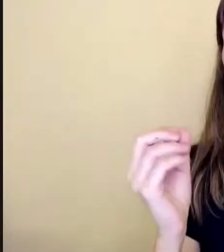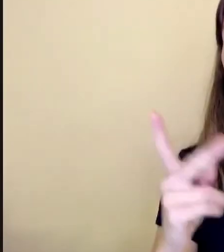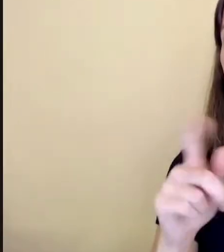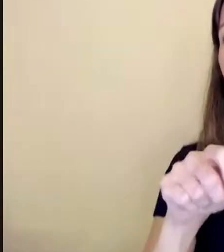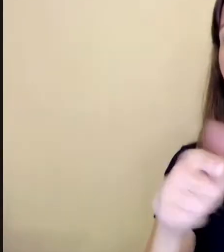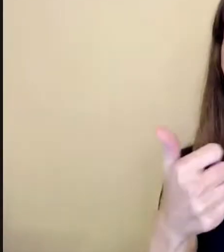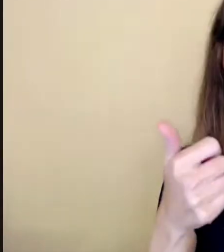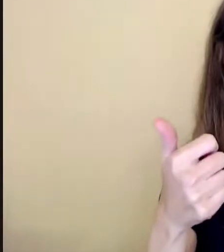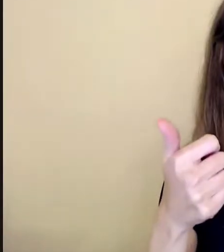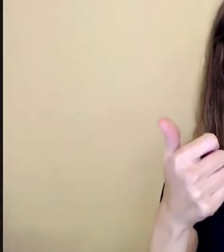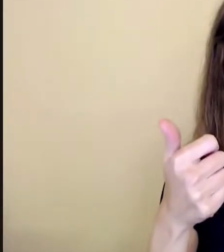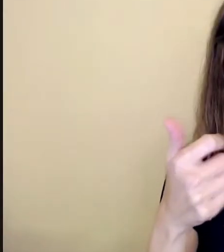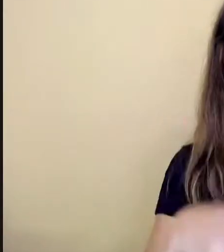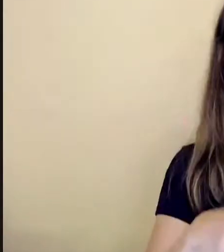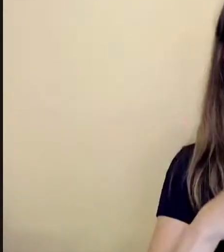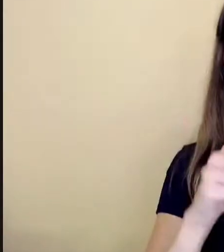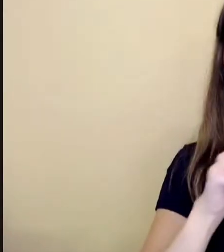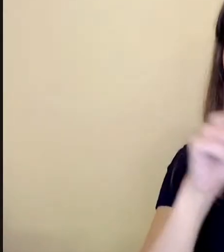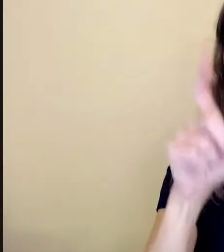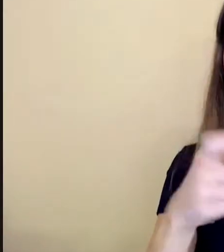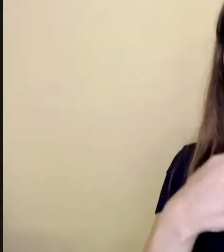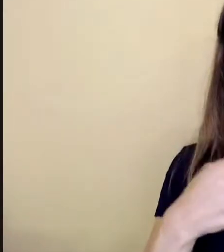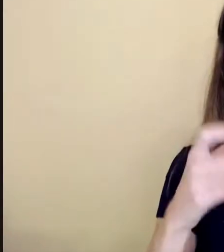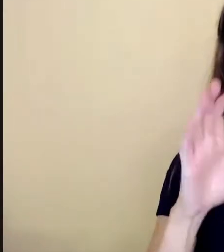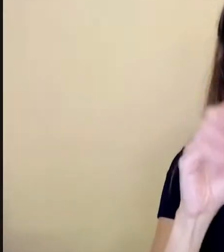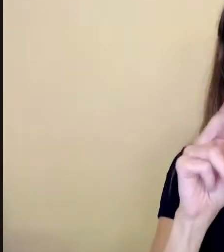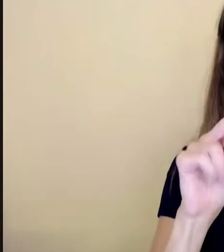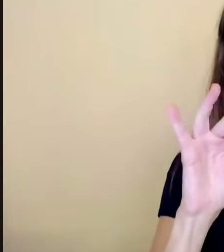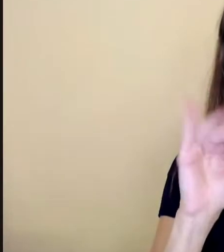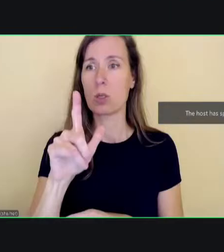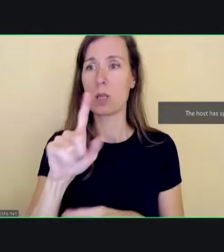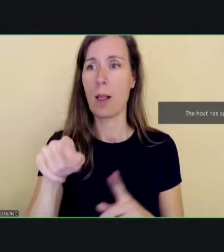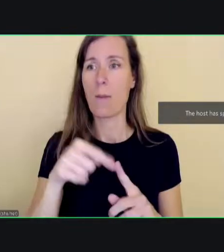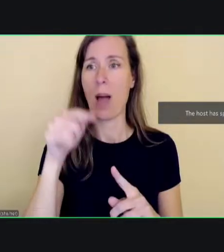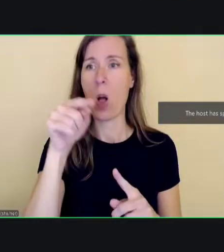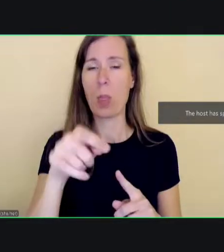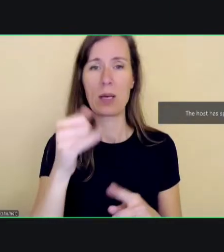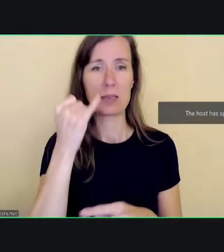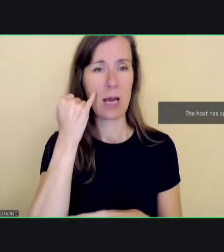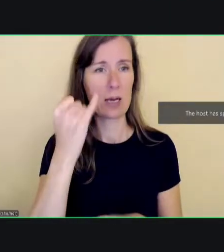from council about this idea or the presentation?